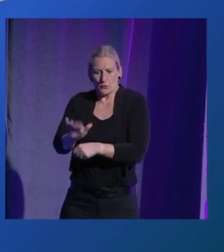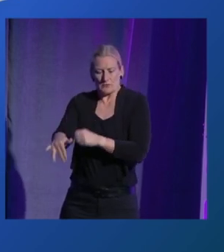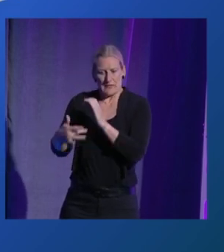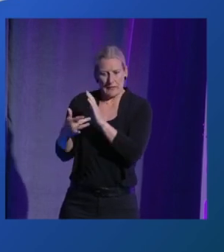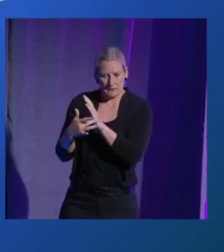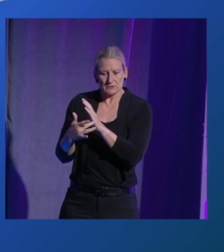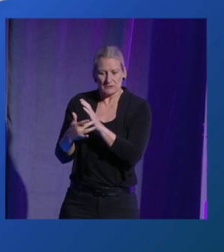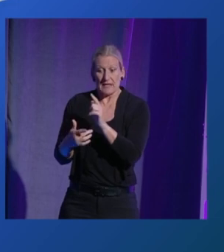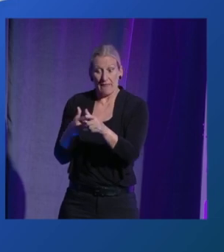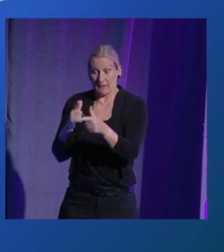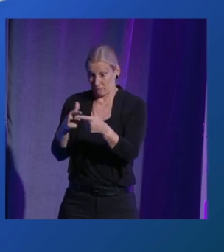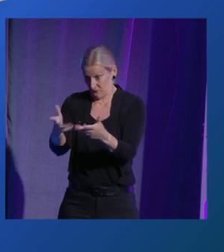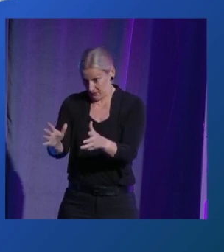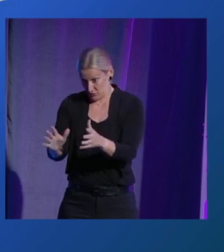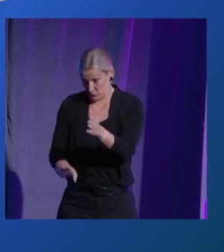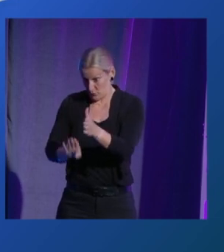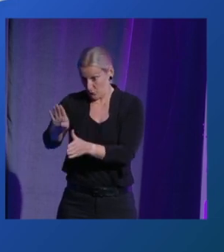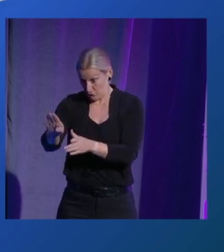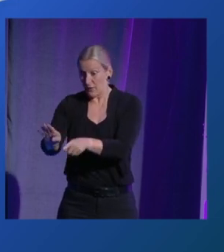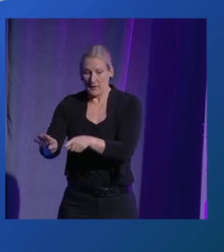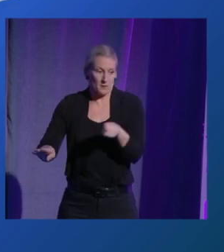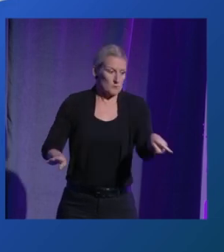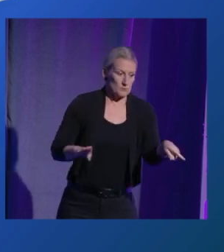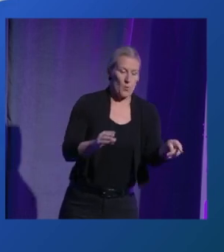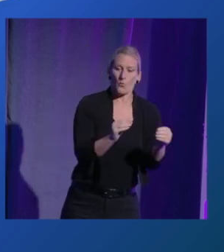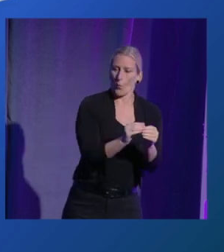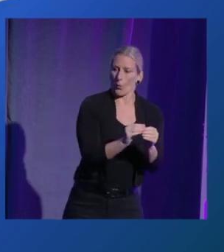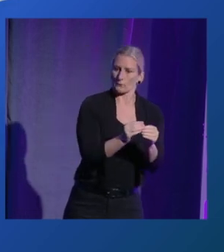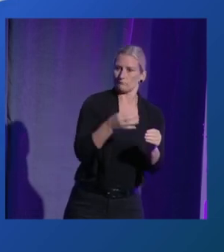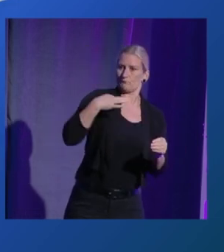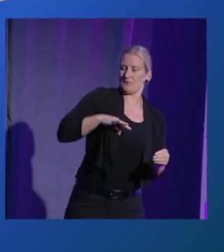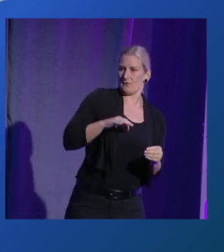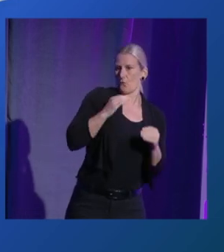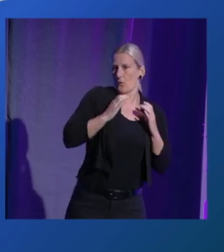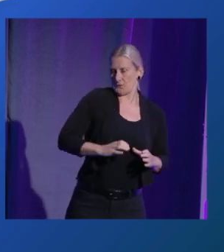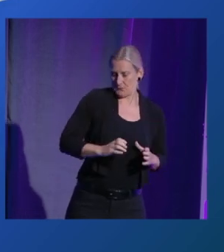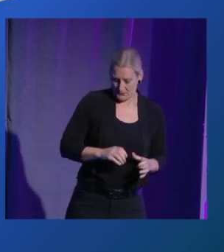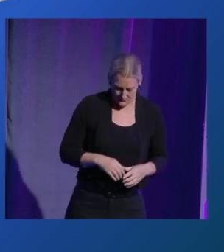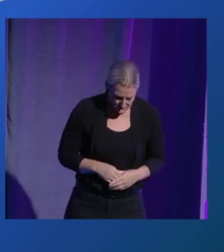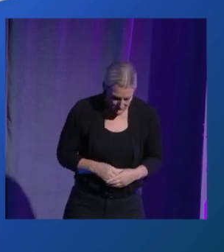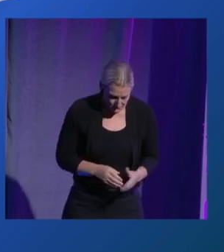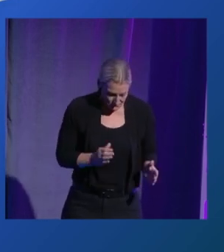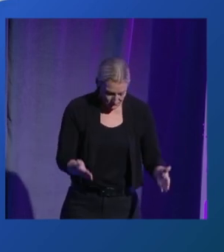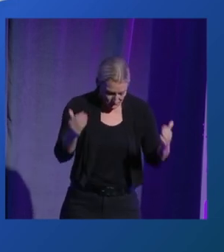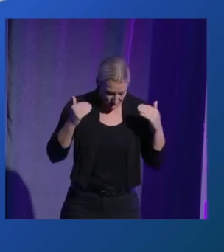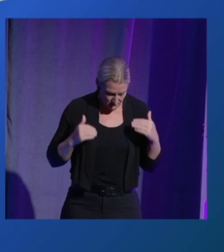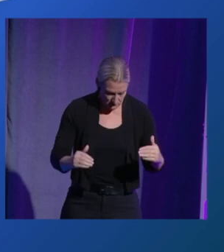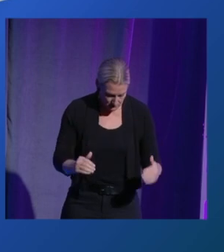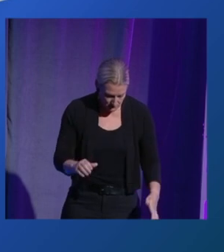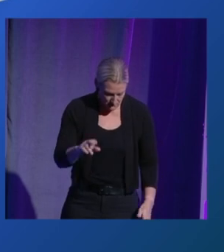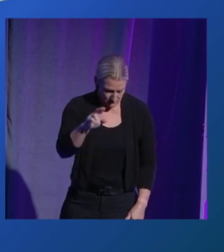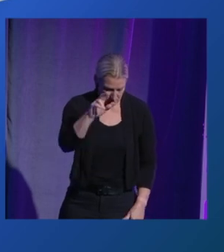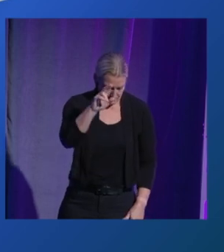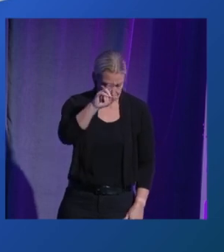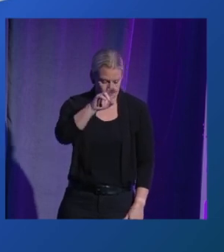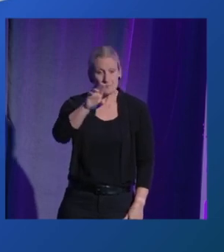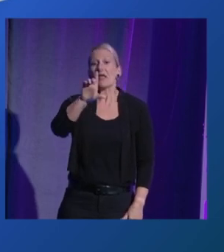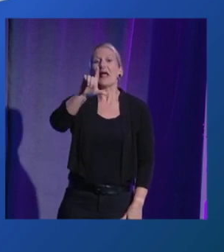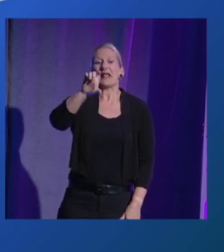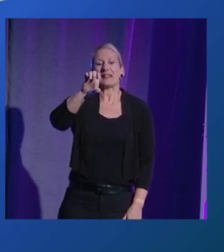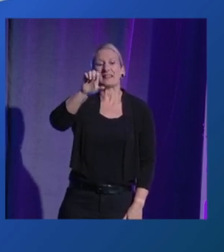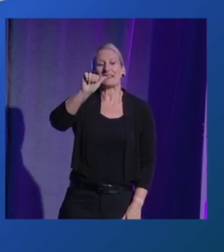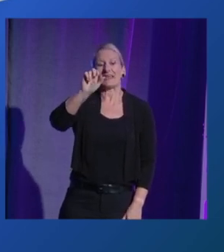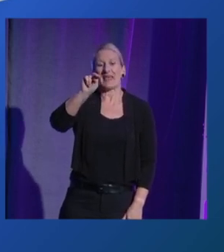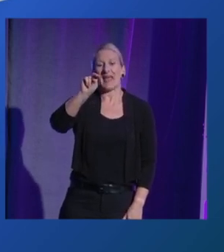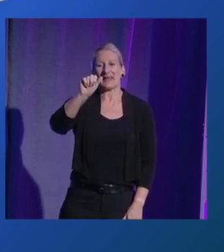Lanna Garren and I understand we're probably the last panel between this and the networking so we'll try and make this really exciting I the director